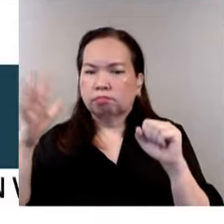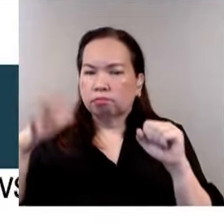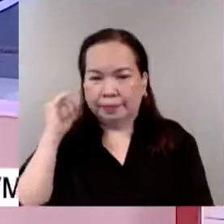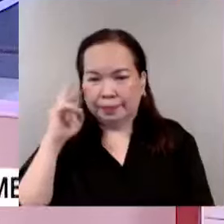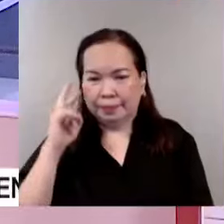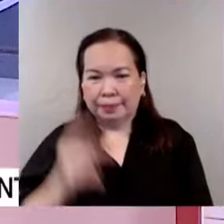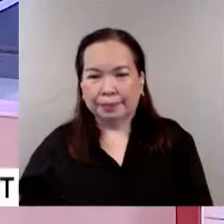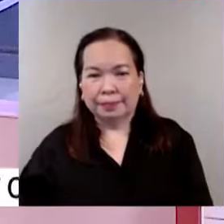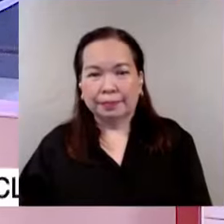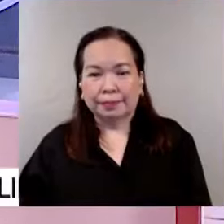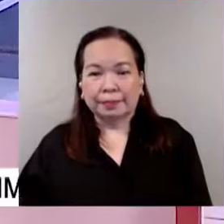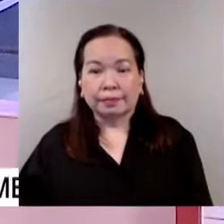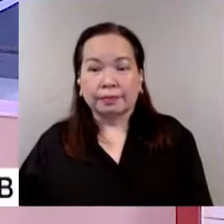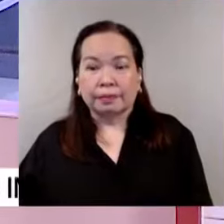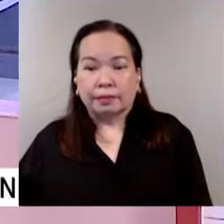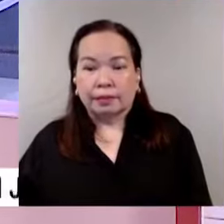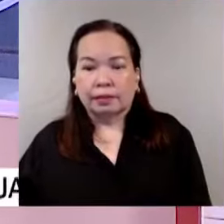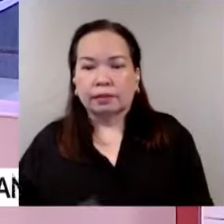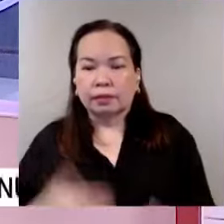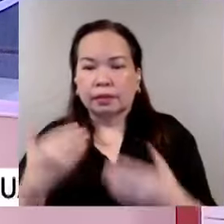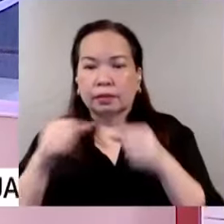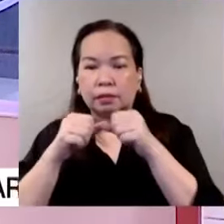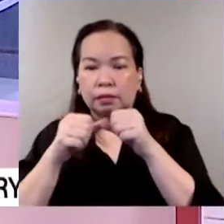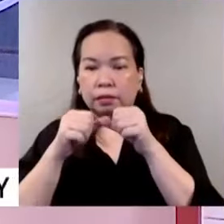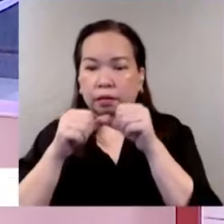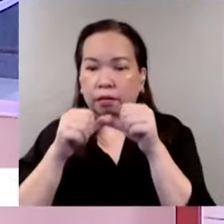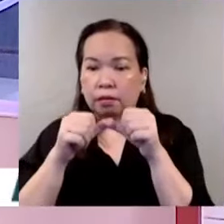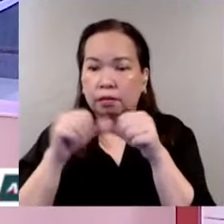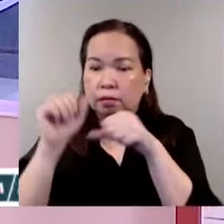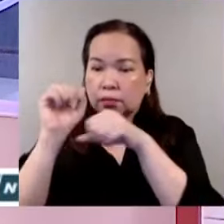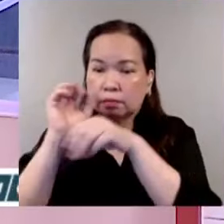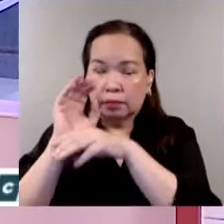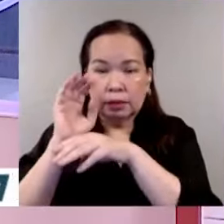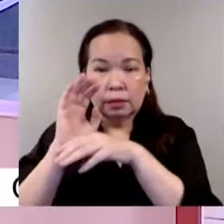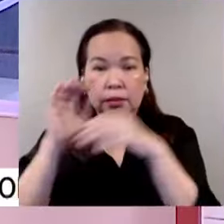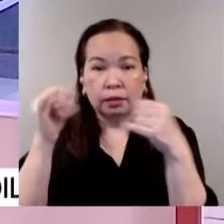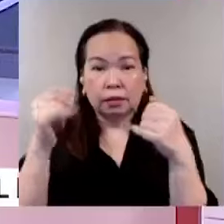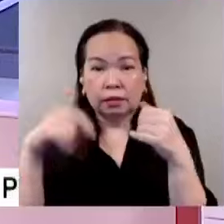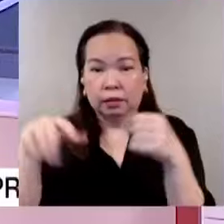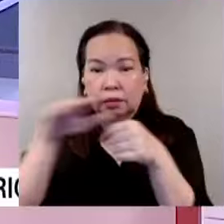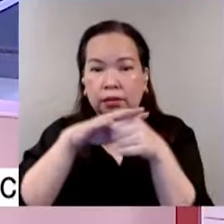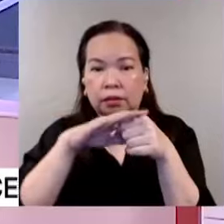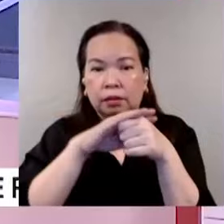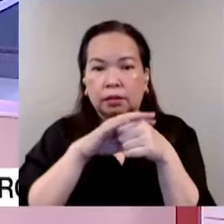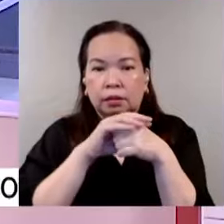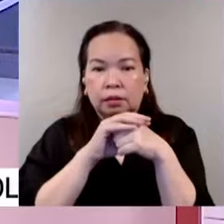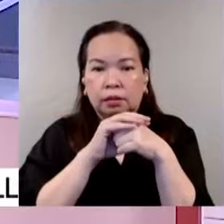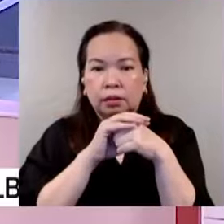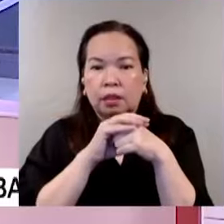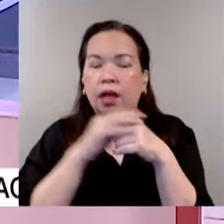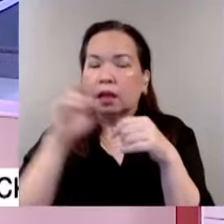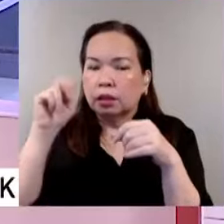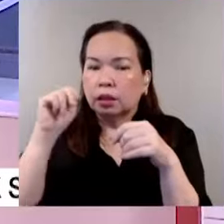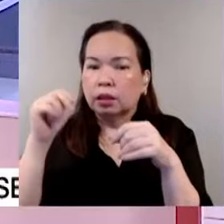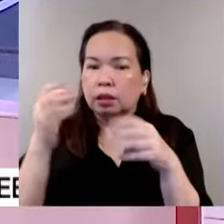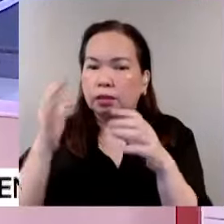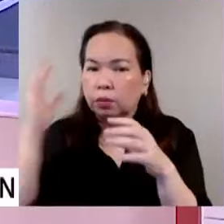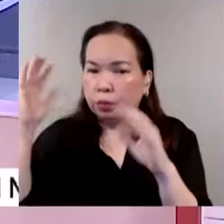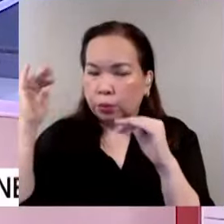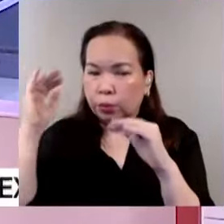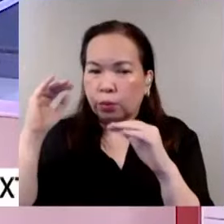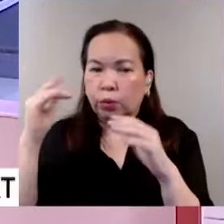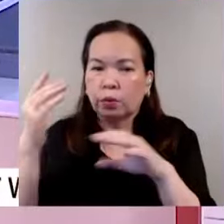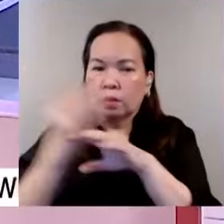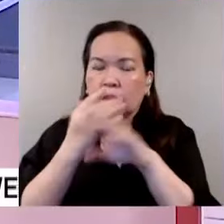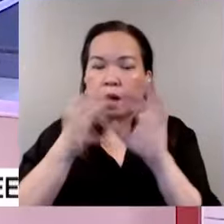investments. More local businesses look forward to benefiting from the Tatak Pinoy Act, which seeks to enhance cooperation between the public and private sectors